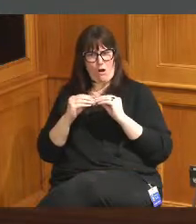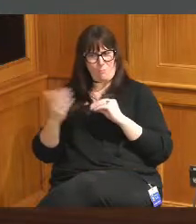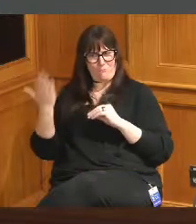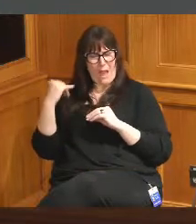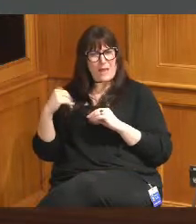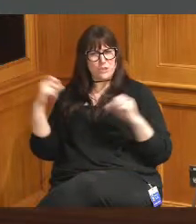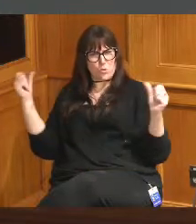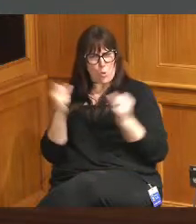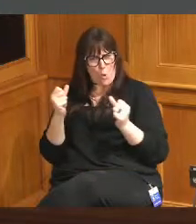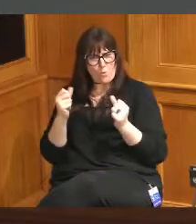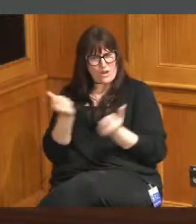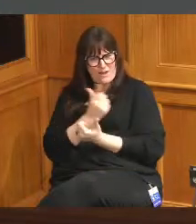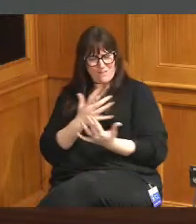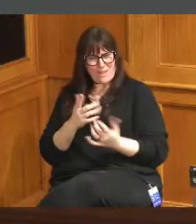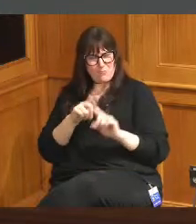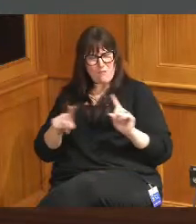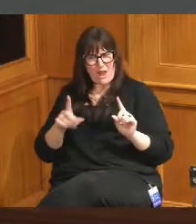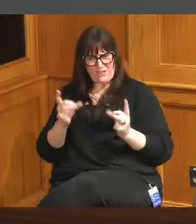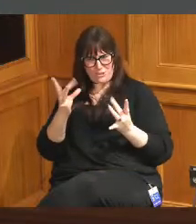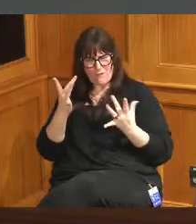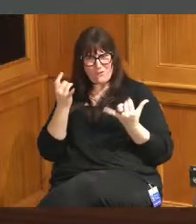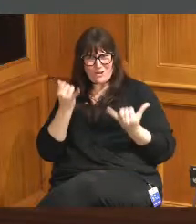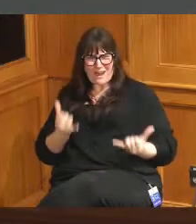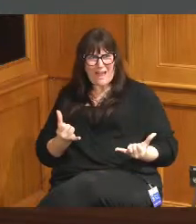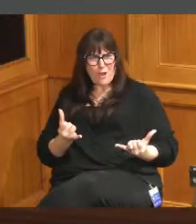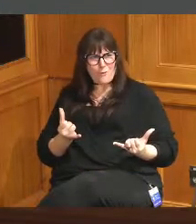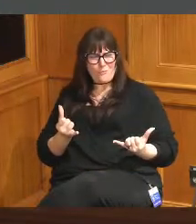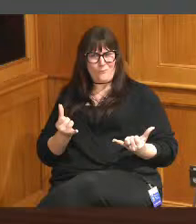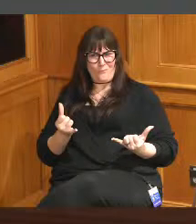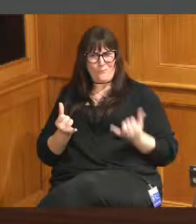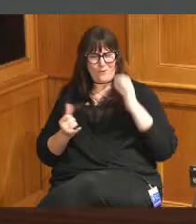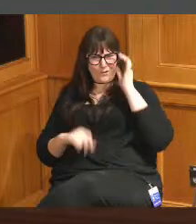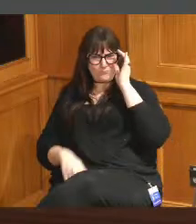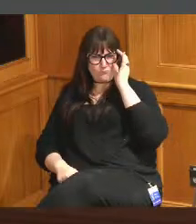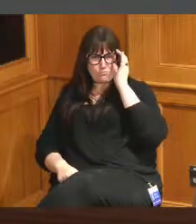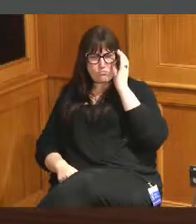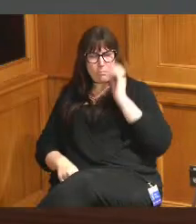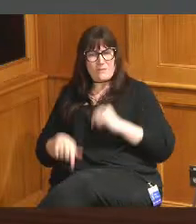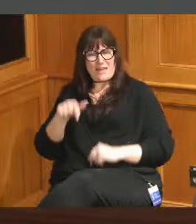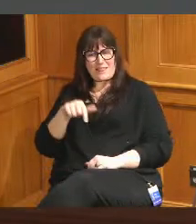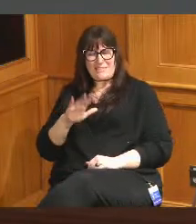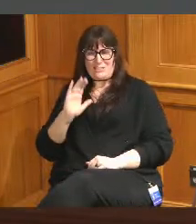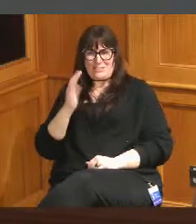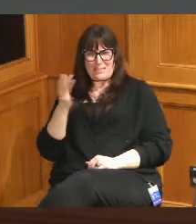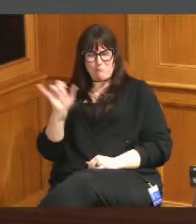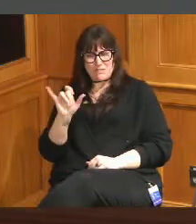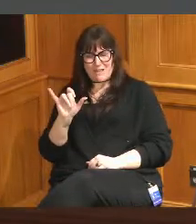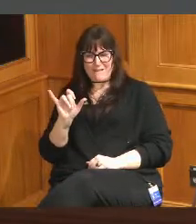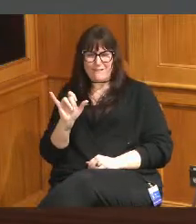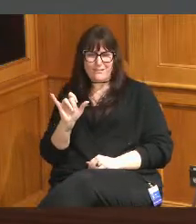think what I'm understanding from the public works folks that I've talked to is that this has just been a very